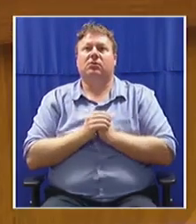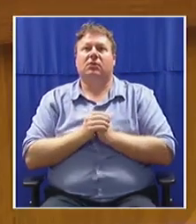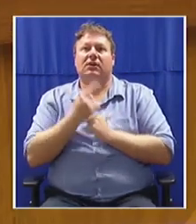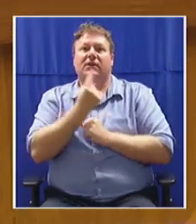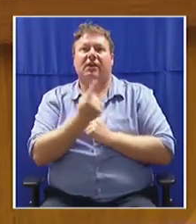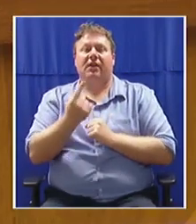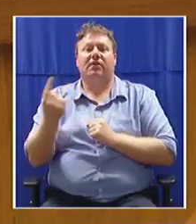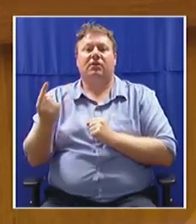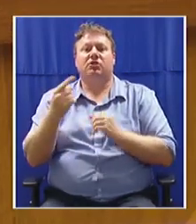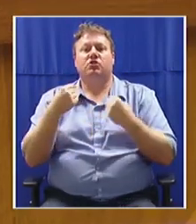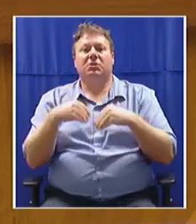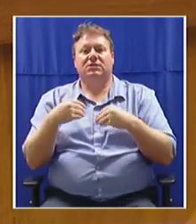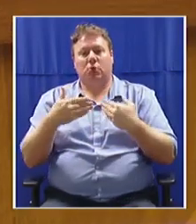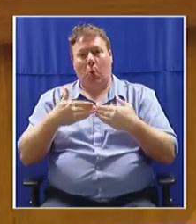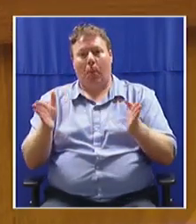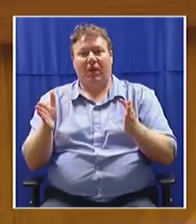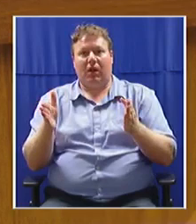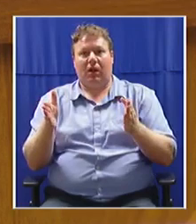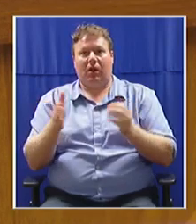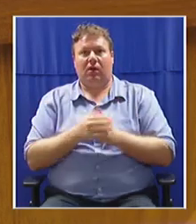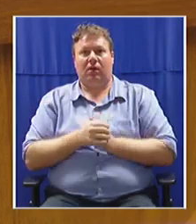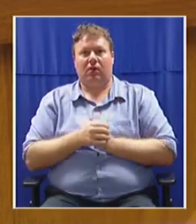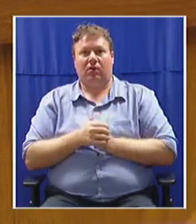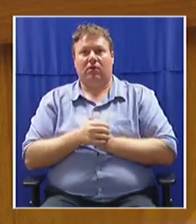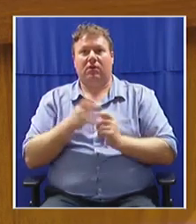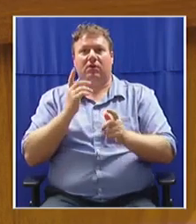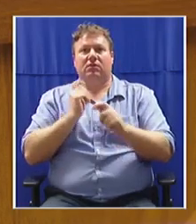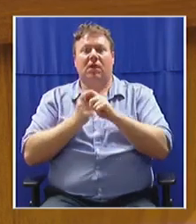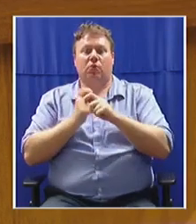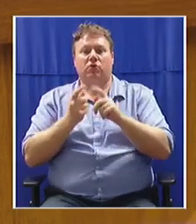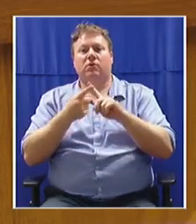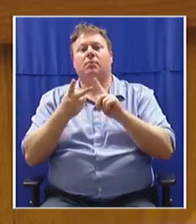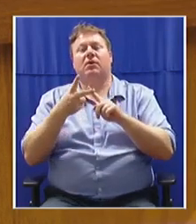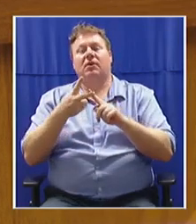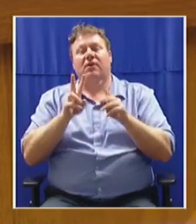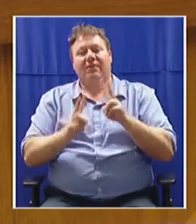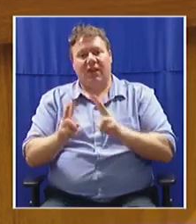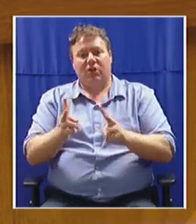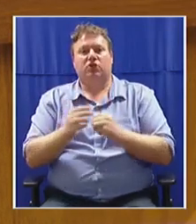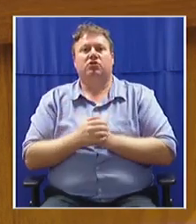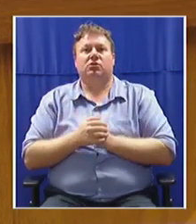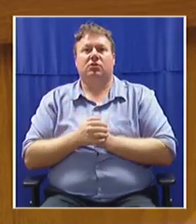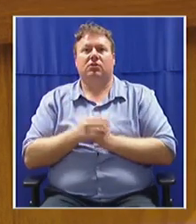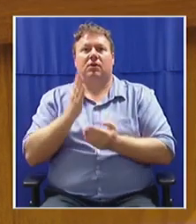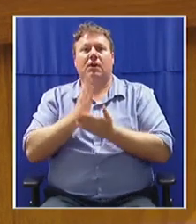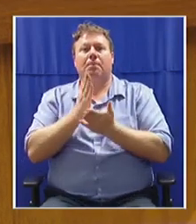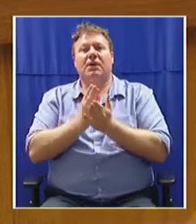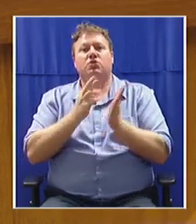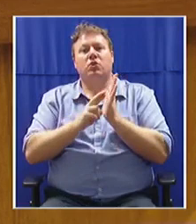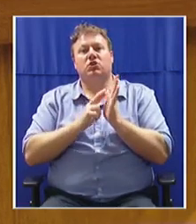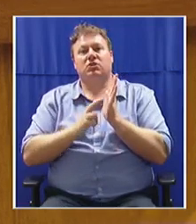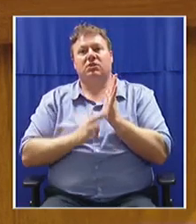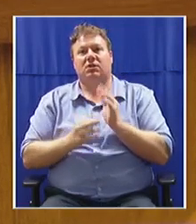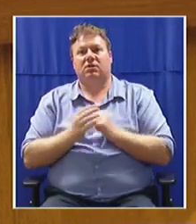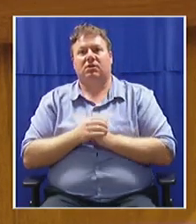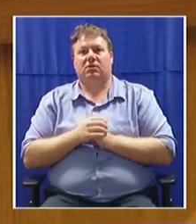that is opened in our township and in our villages must be registered with